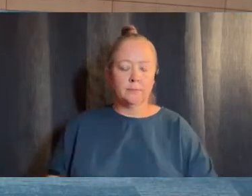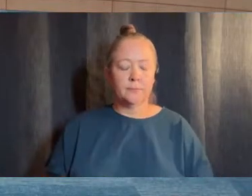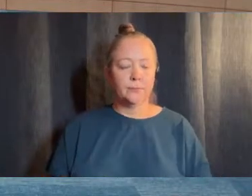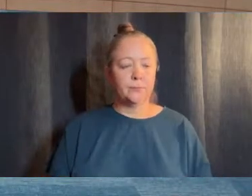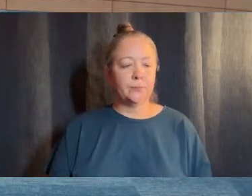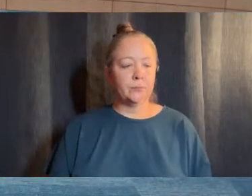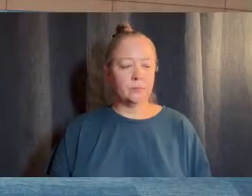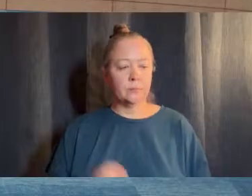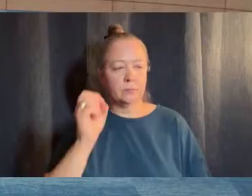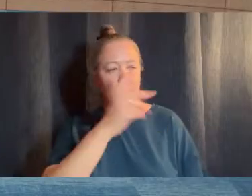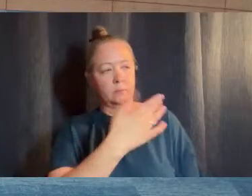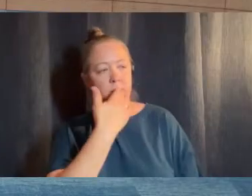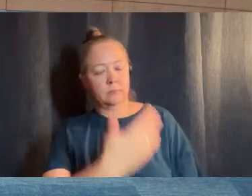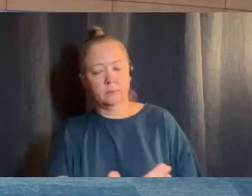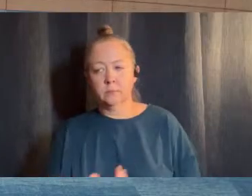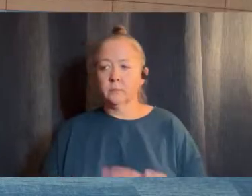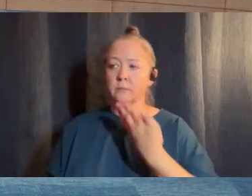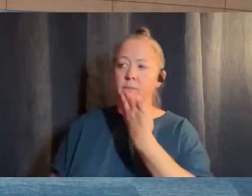Thank you.